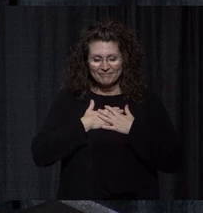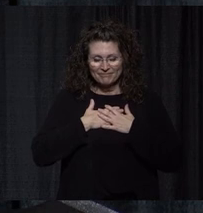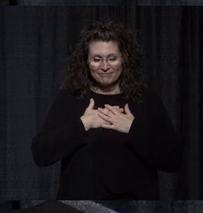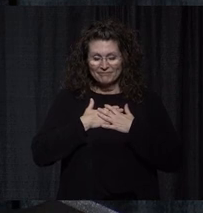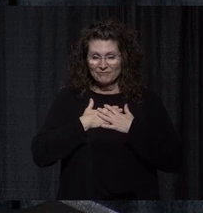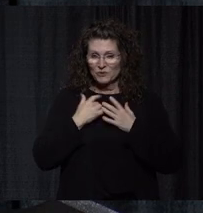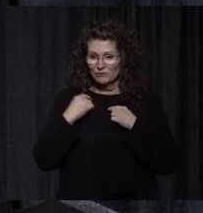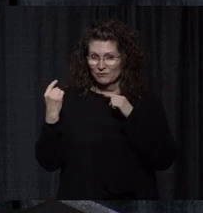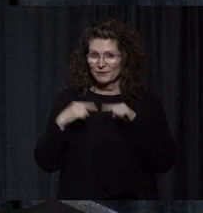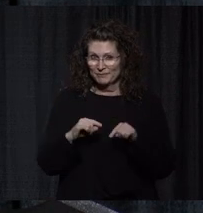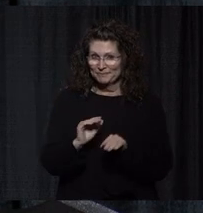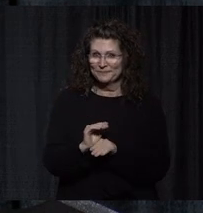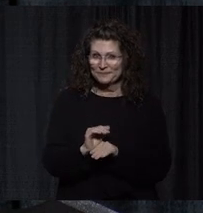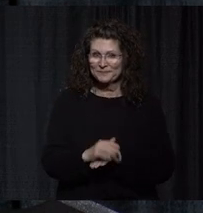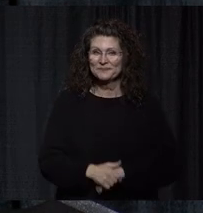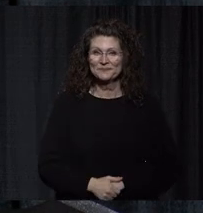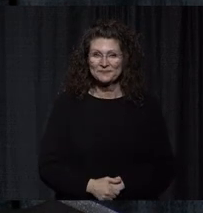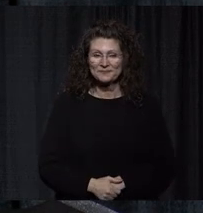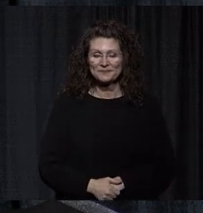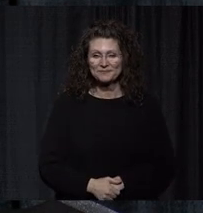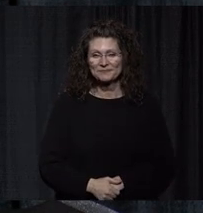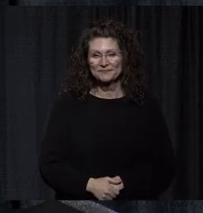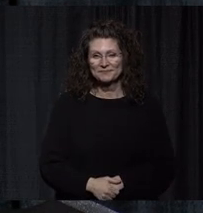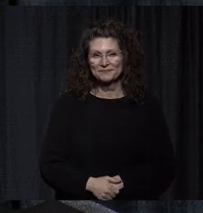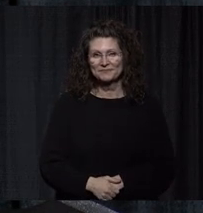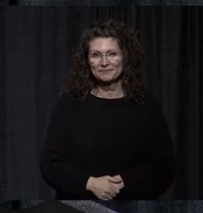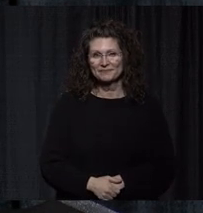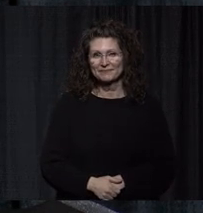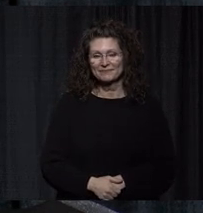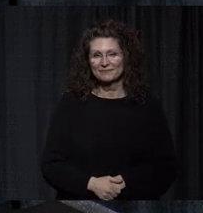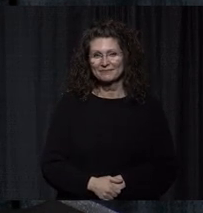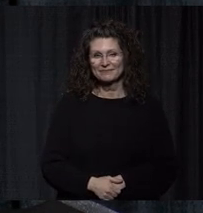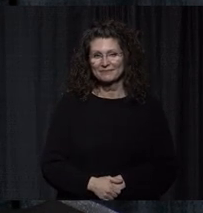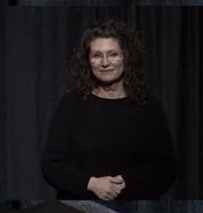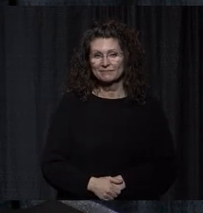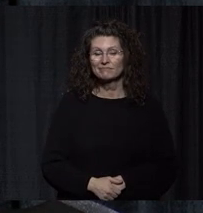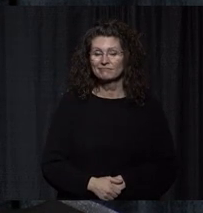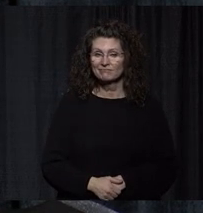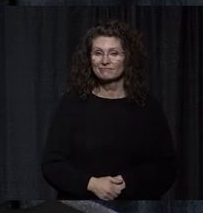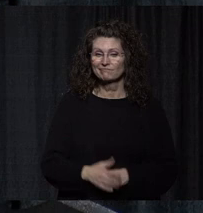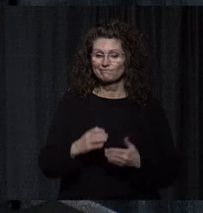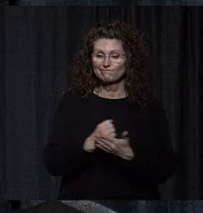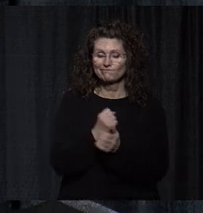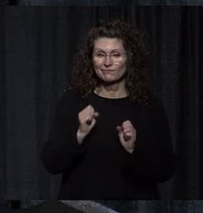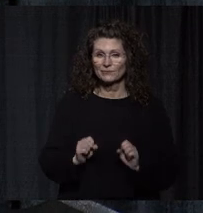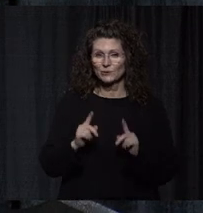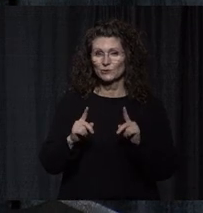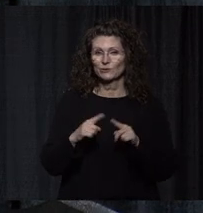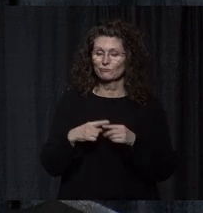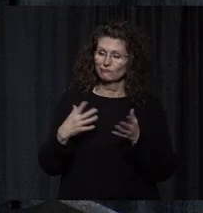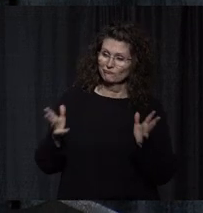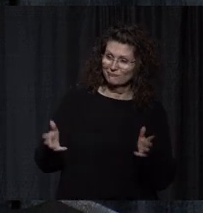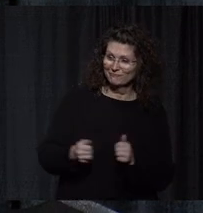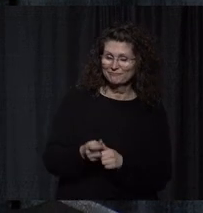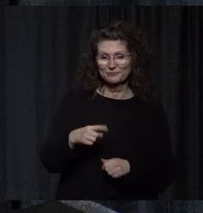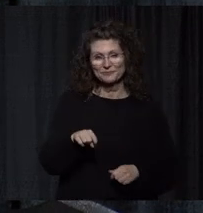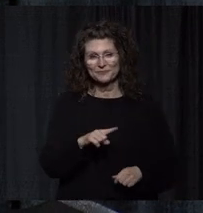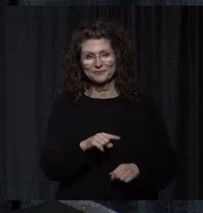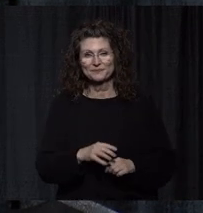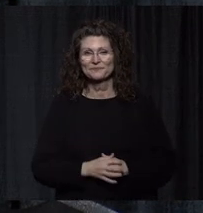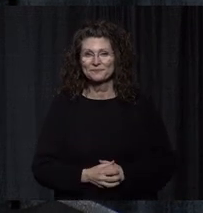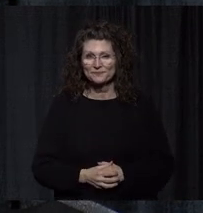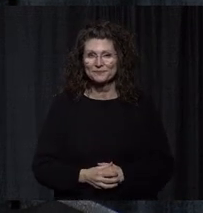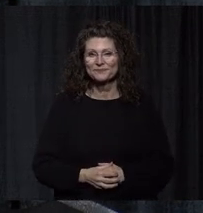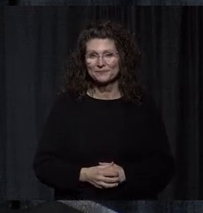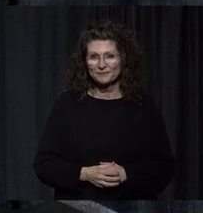to be here this evening, to have this opportunity to converse with you,